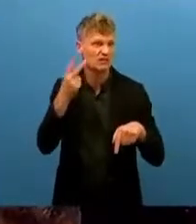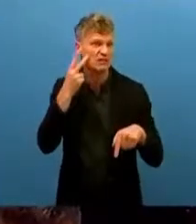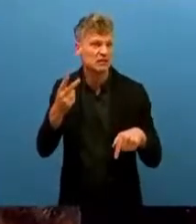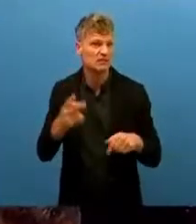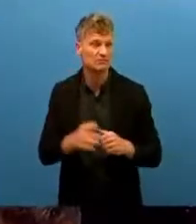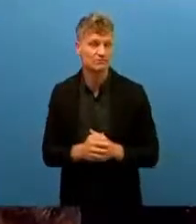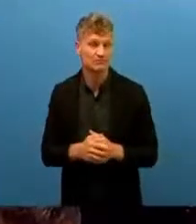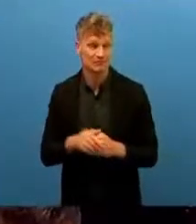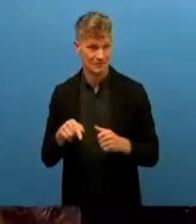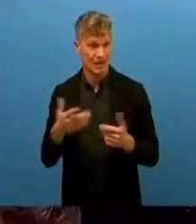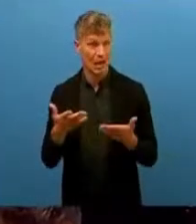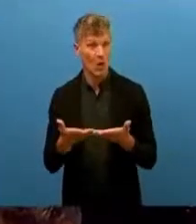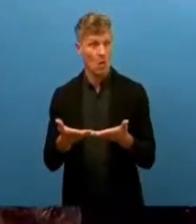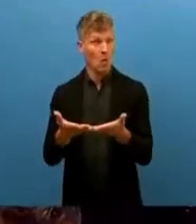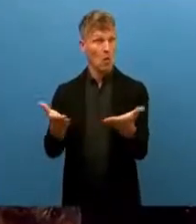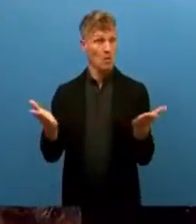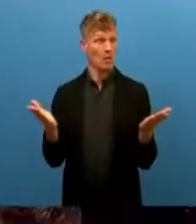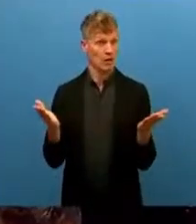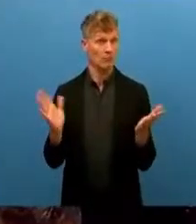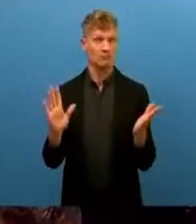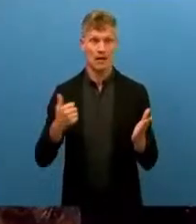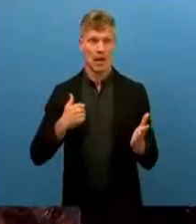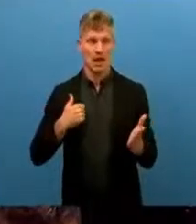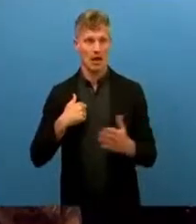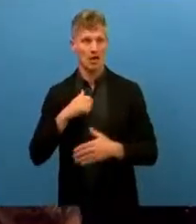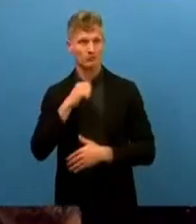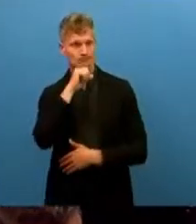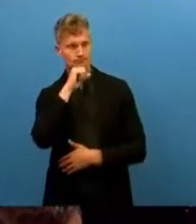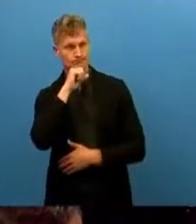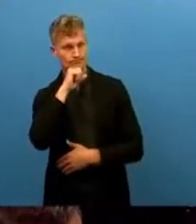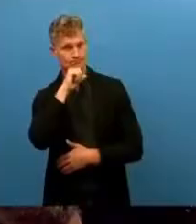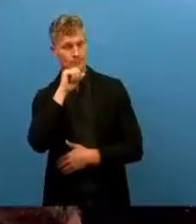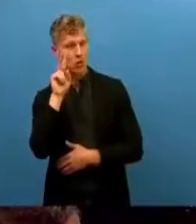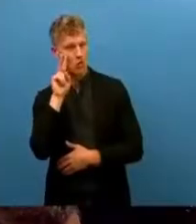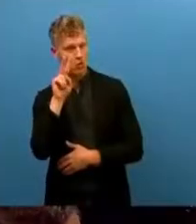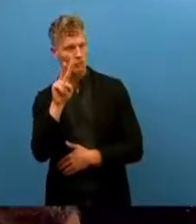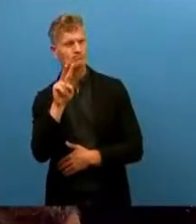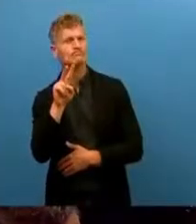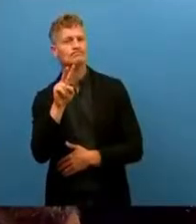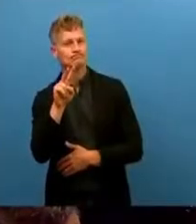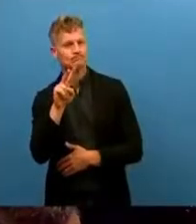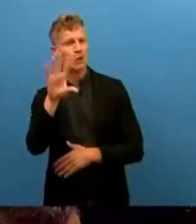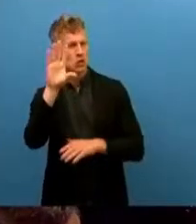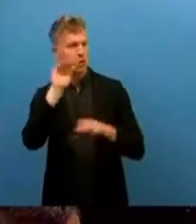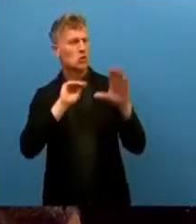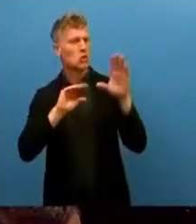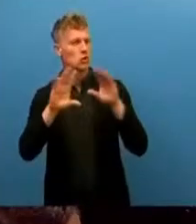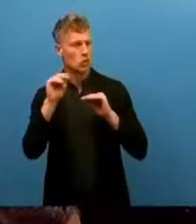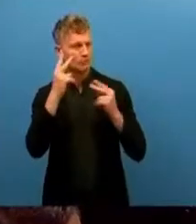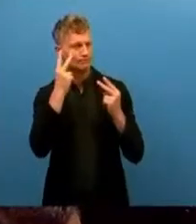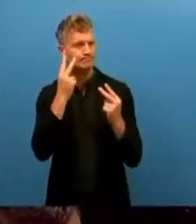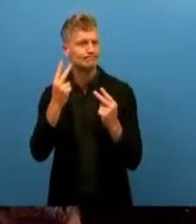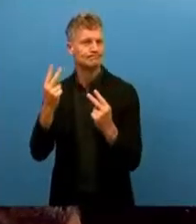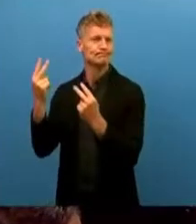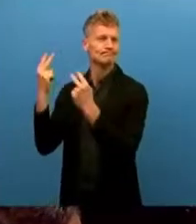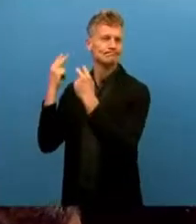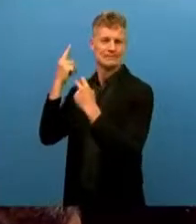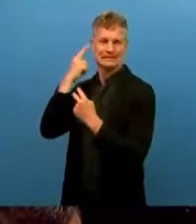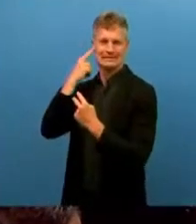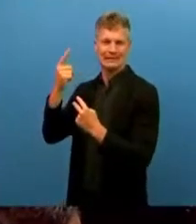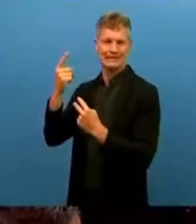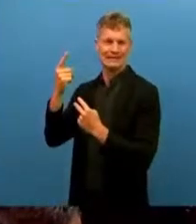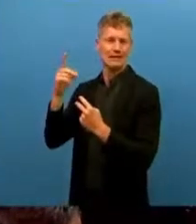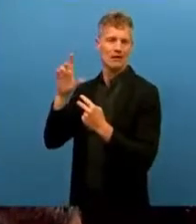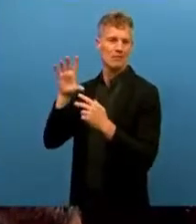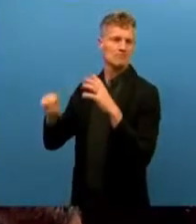presented an opportunity for Canada to learn from partners and to reflect on our legacy of colonialism. We are